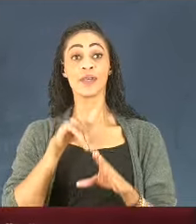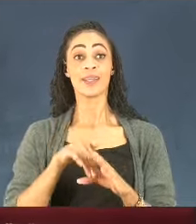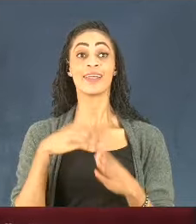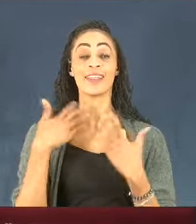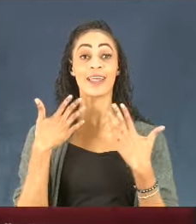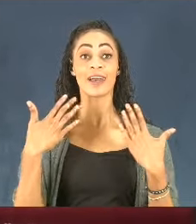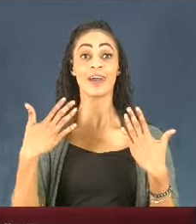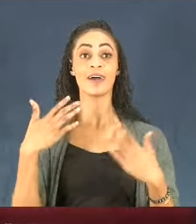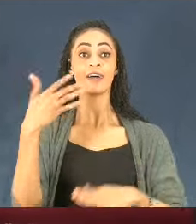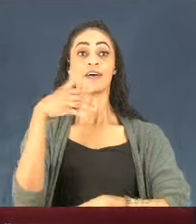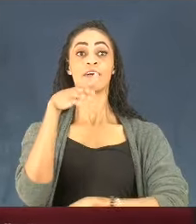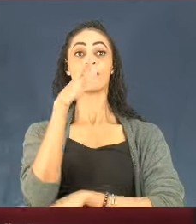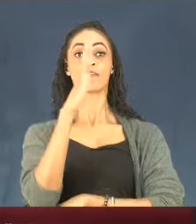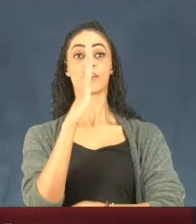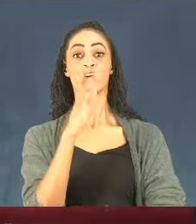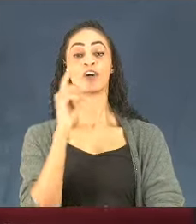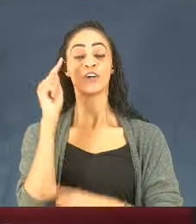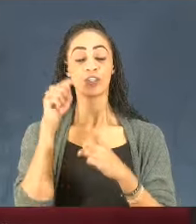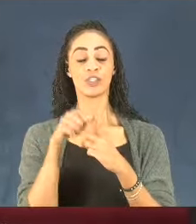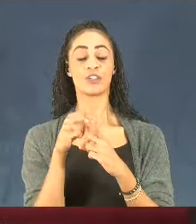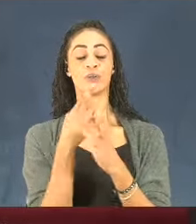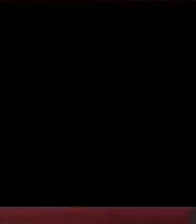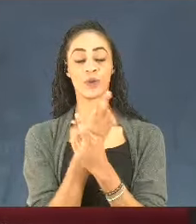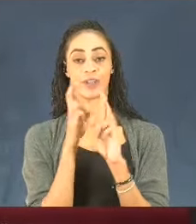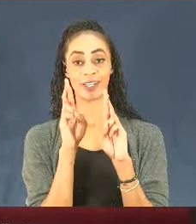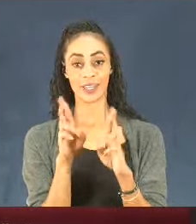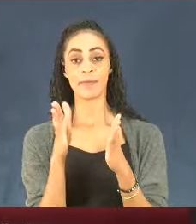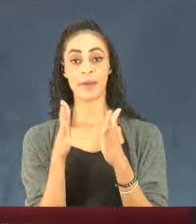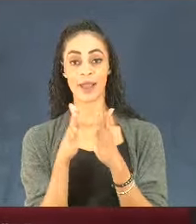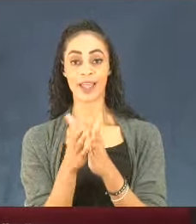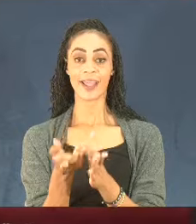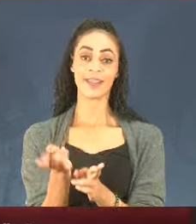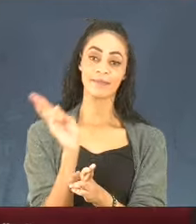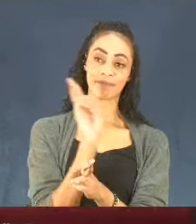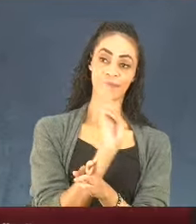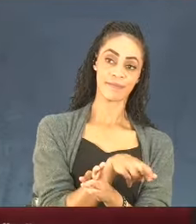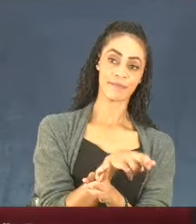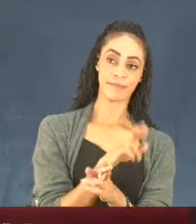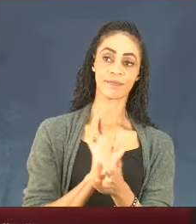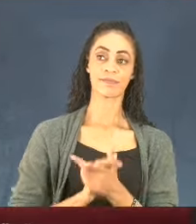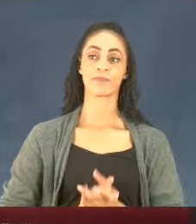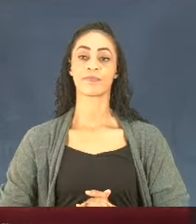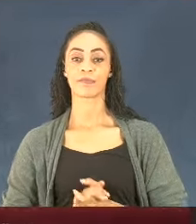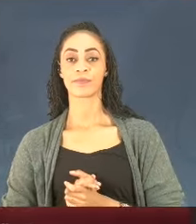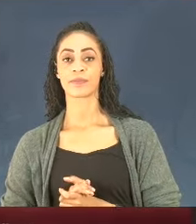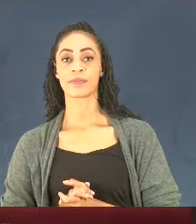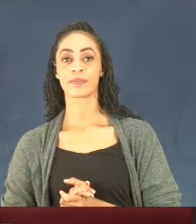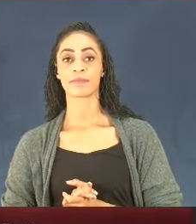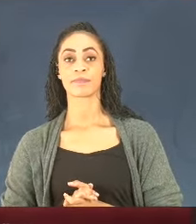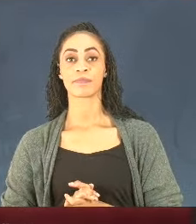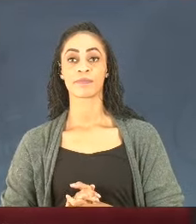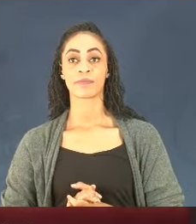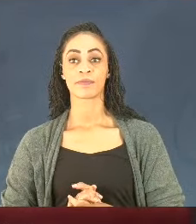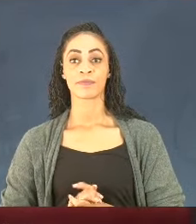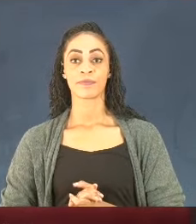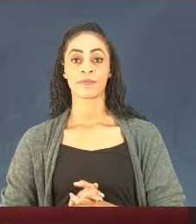an instrument of redemption and restoration. So I need you to do me a favor.